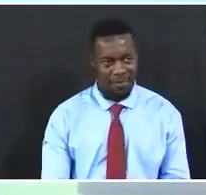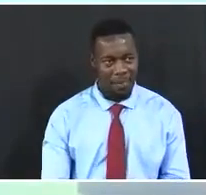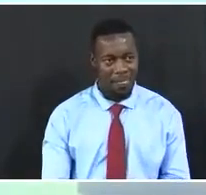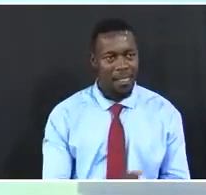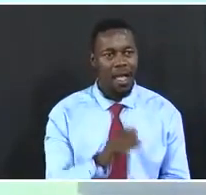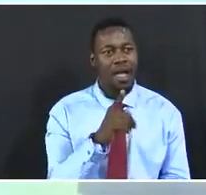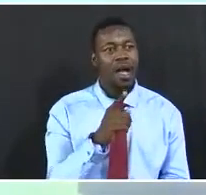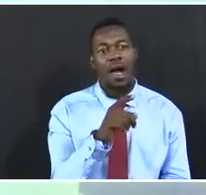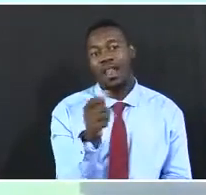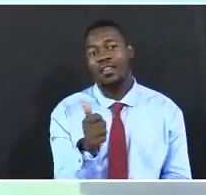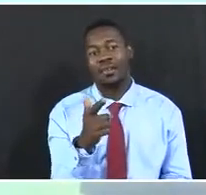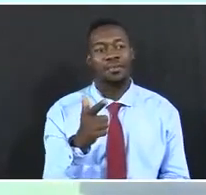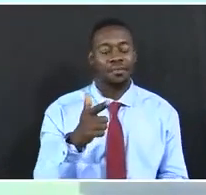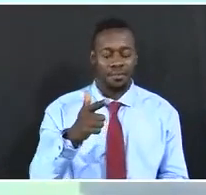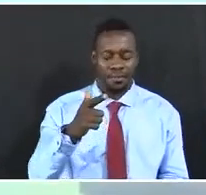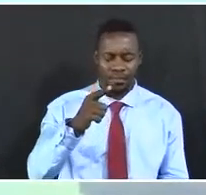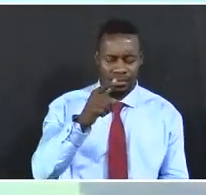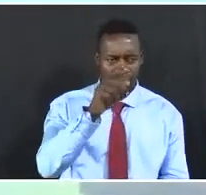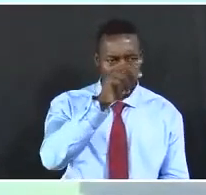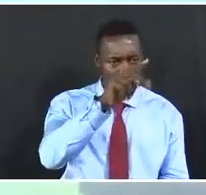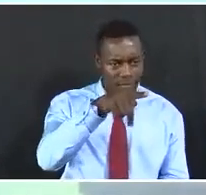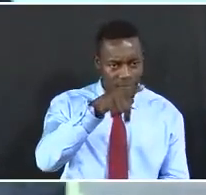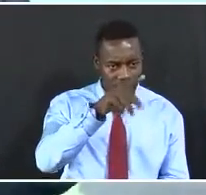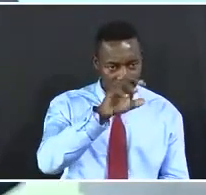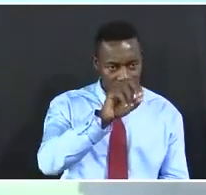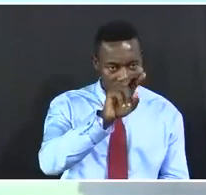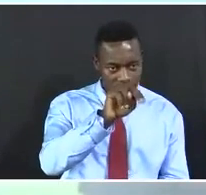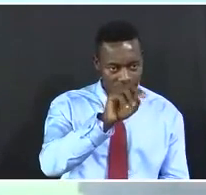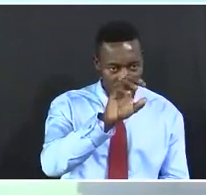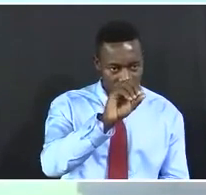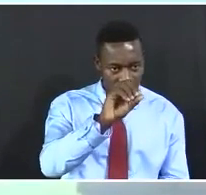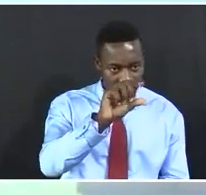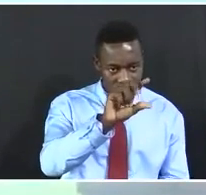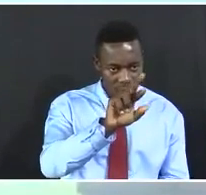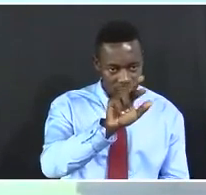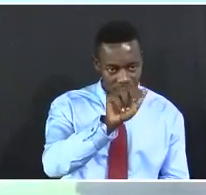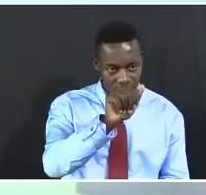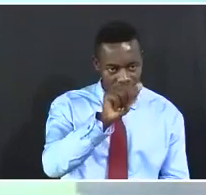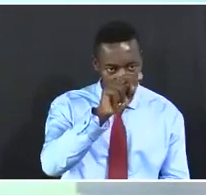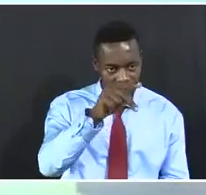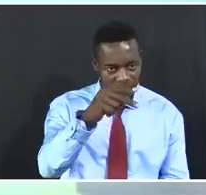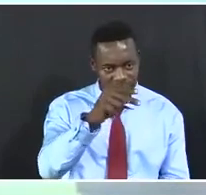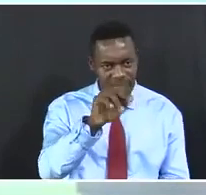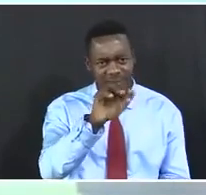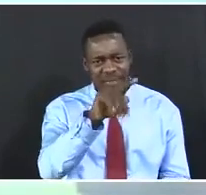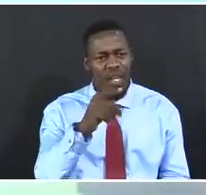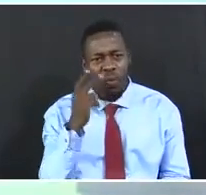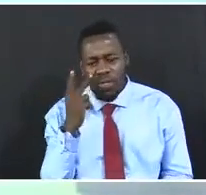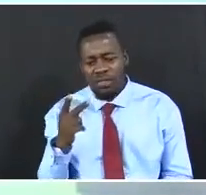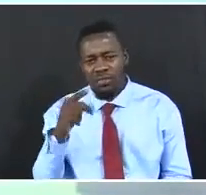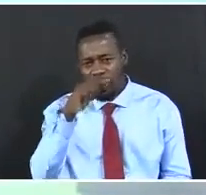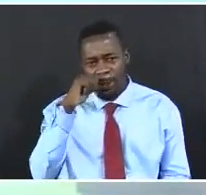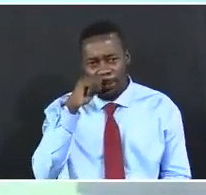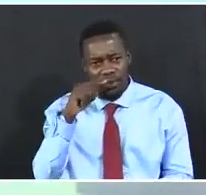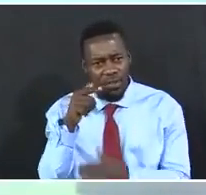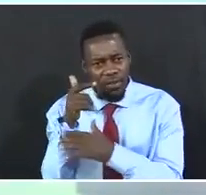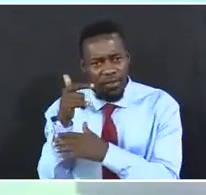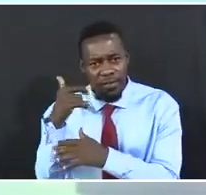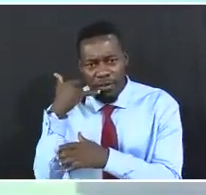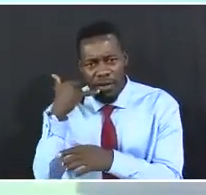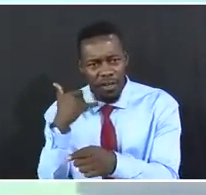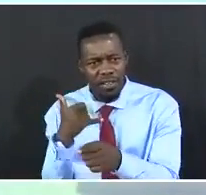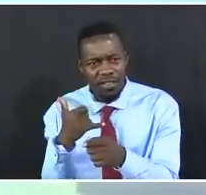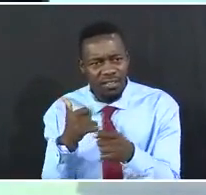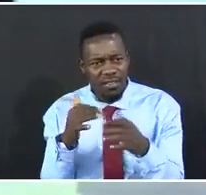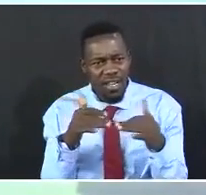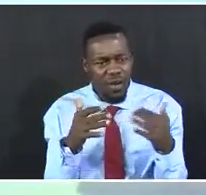Pornography, I'm sure this is the elephant in the house. People may think that it's not a big problem, but I will tell you it's a